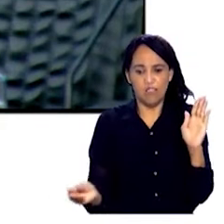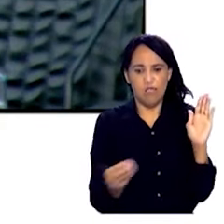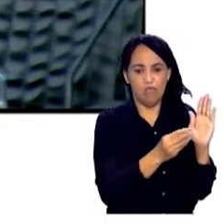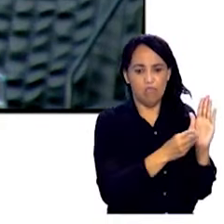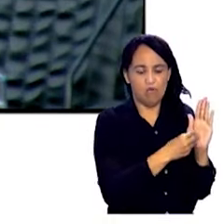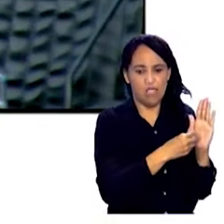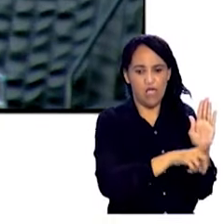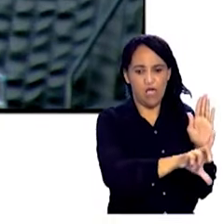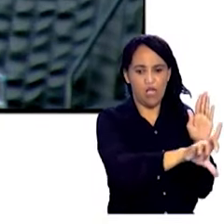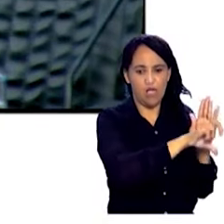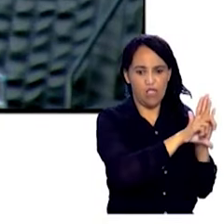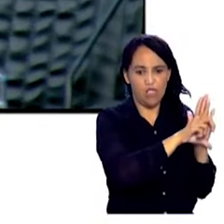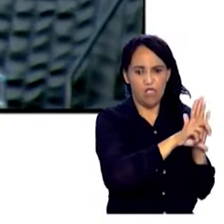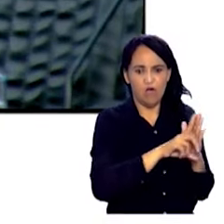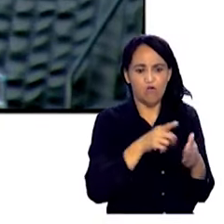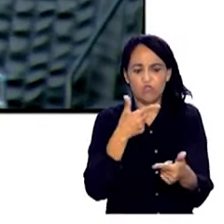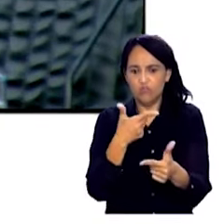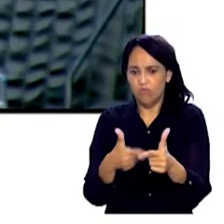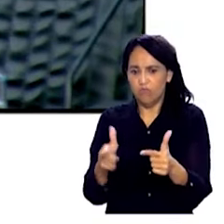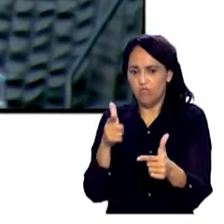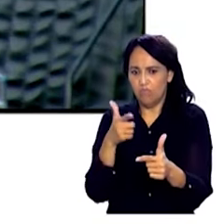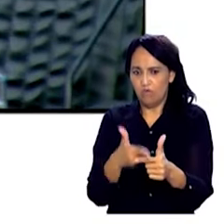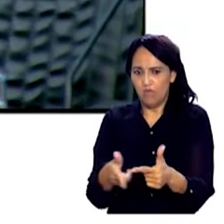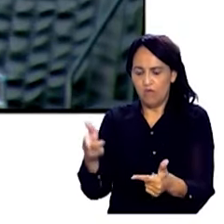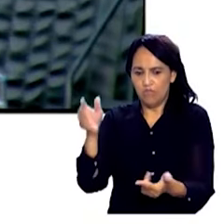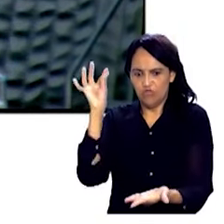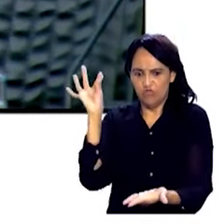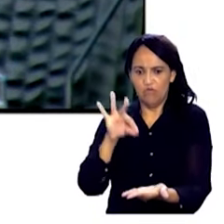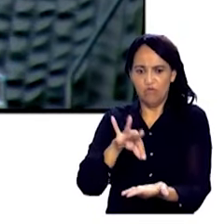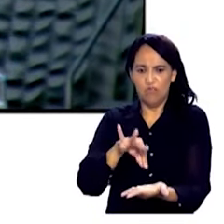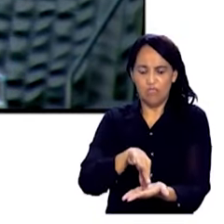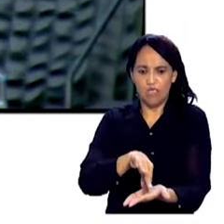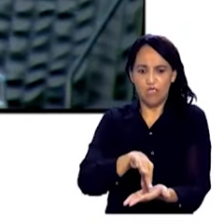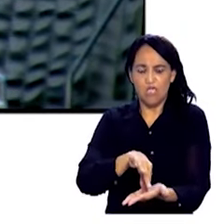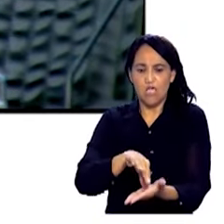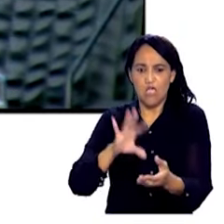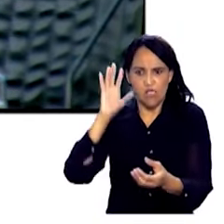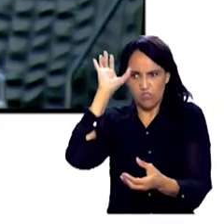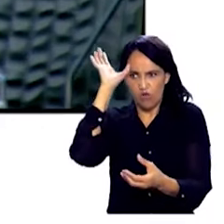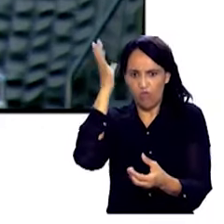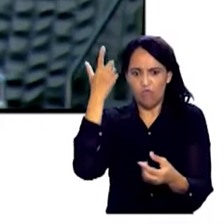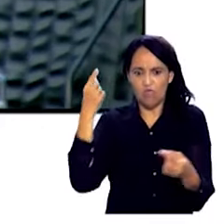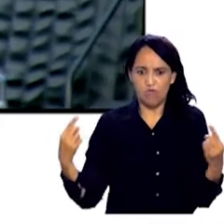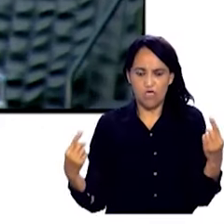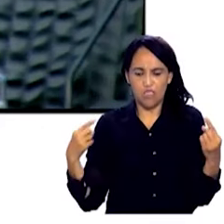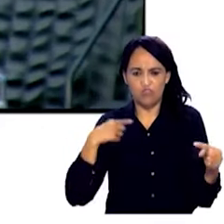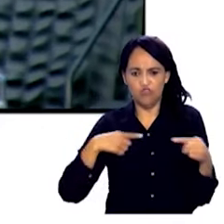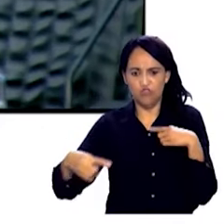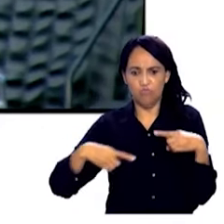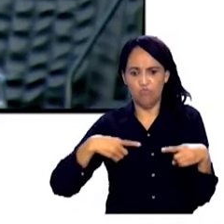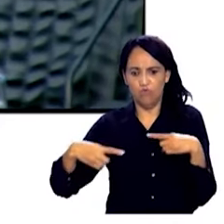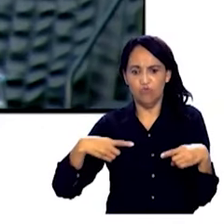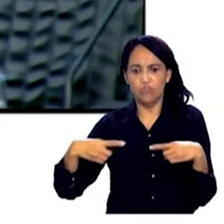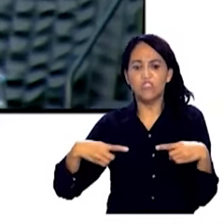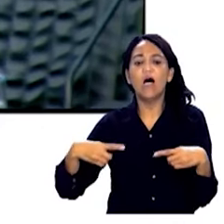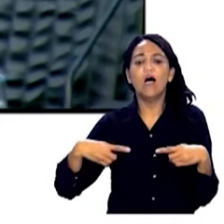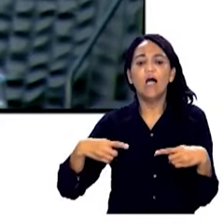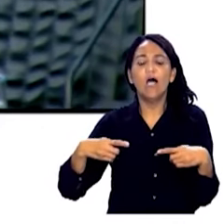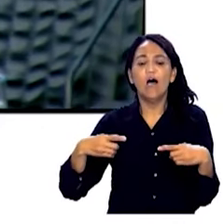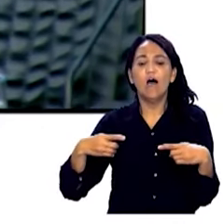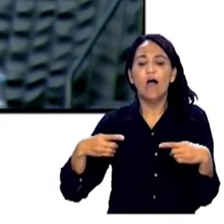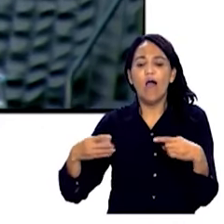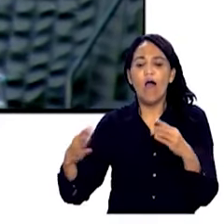decision resolving a dispute between the parties the Court also establishes an interpretation of the law that can be Used as